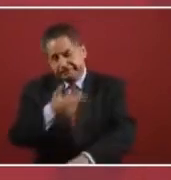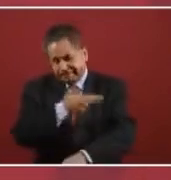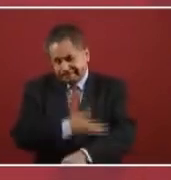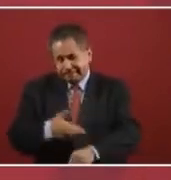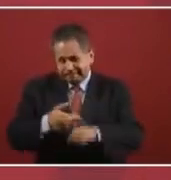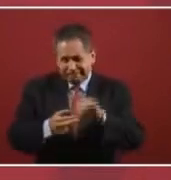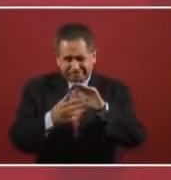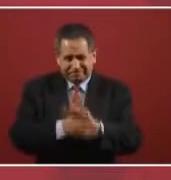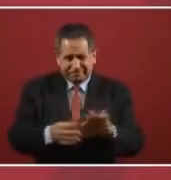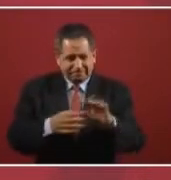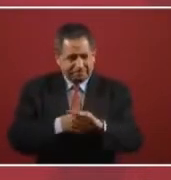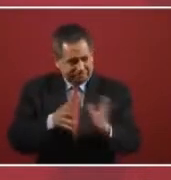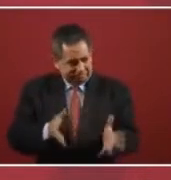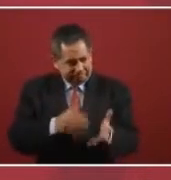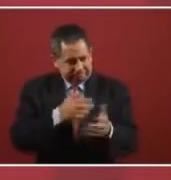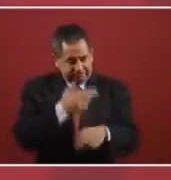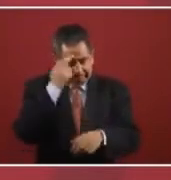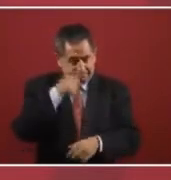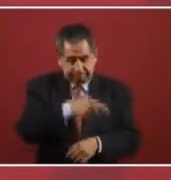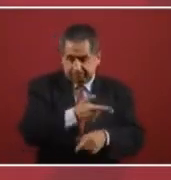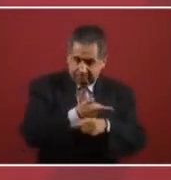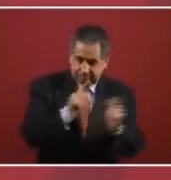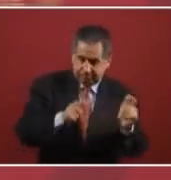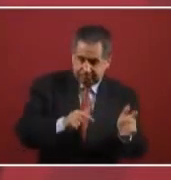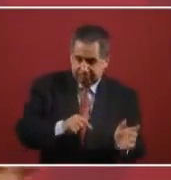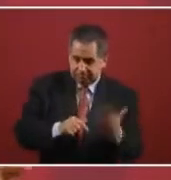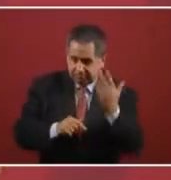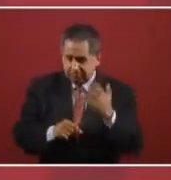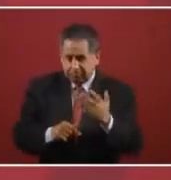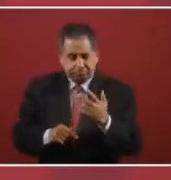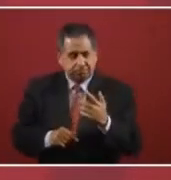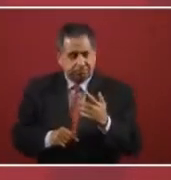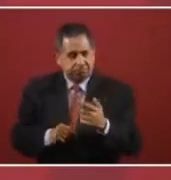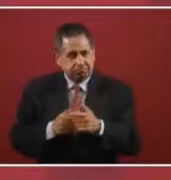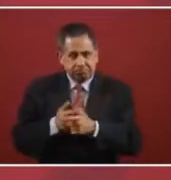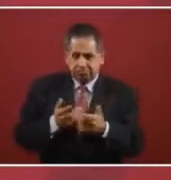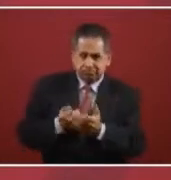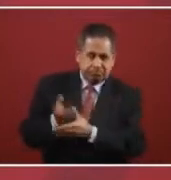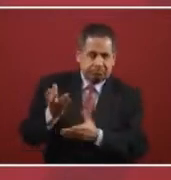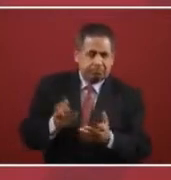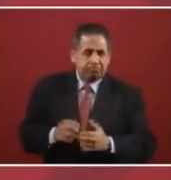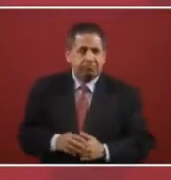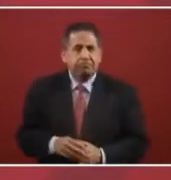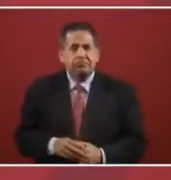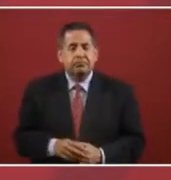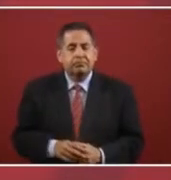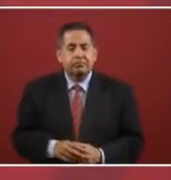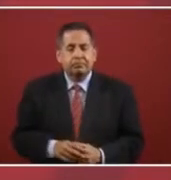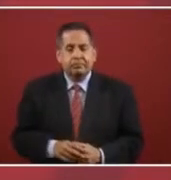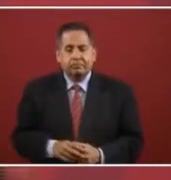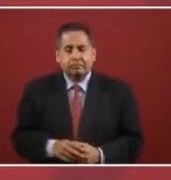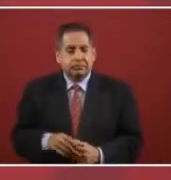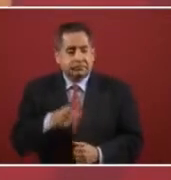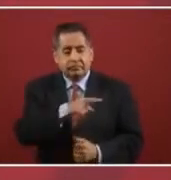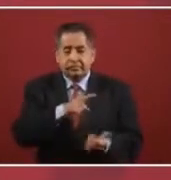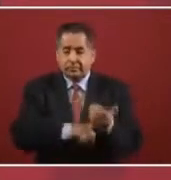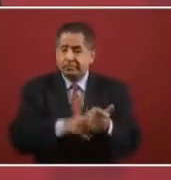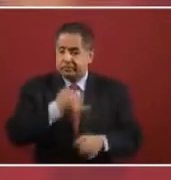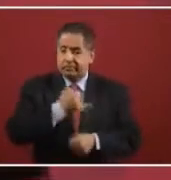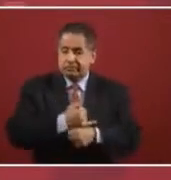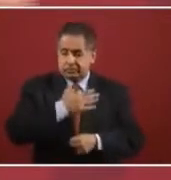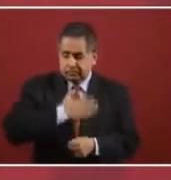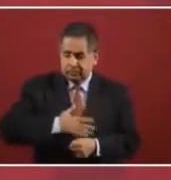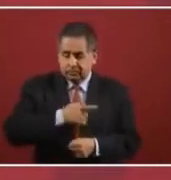documentation or to liberate someone or the steps you have to take that